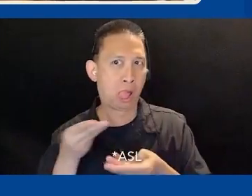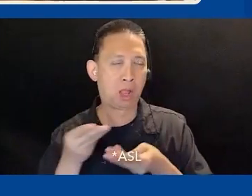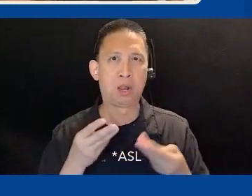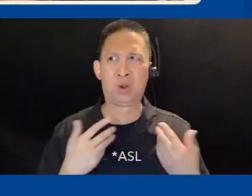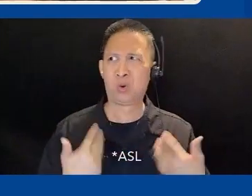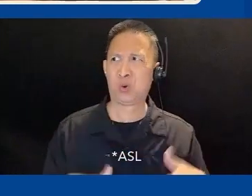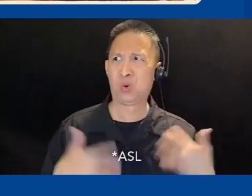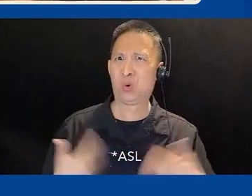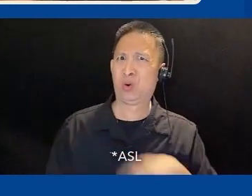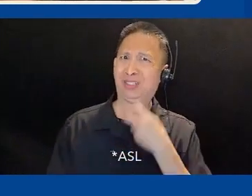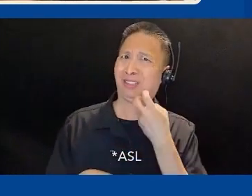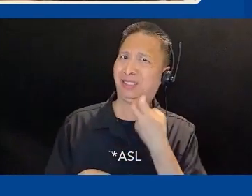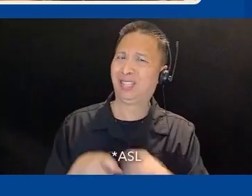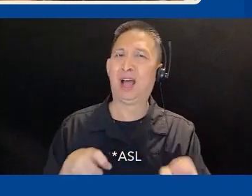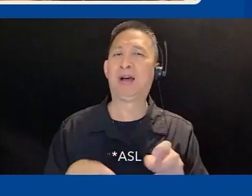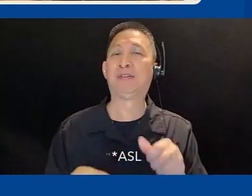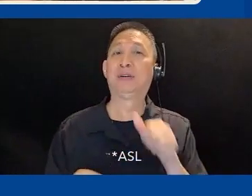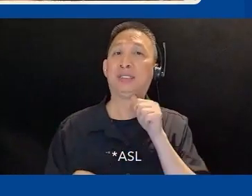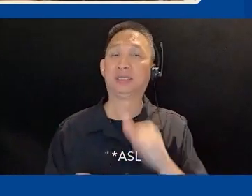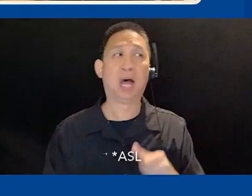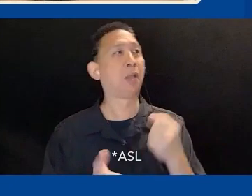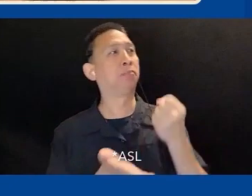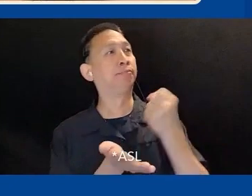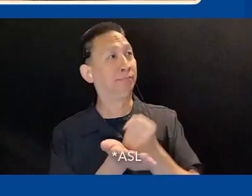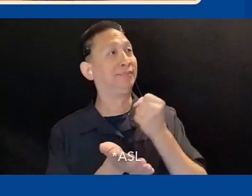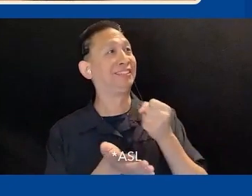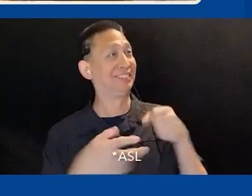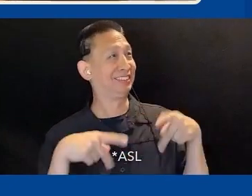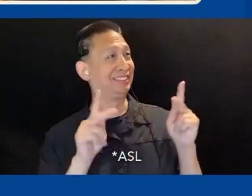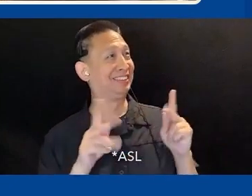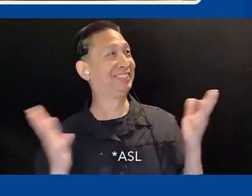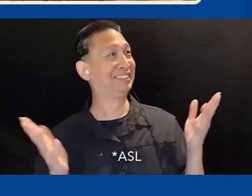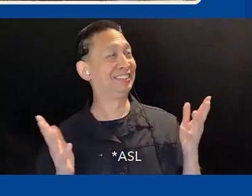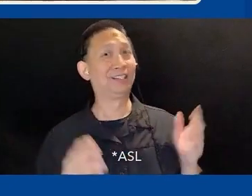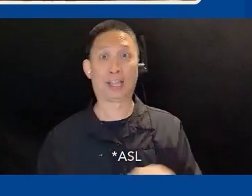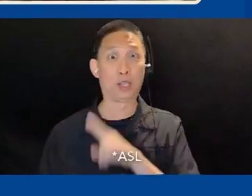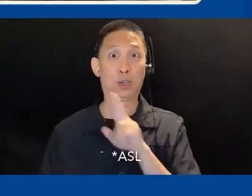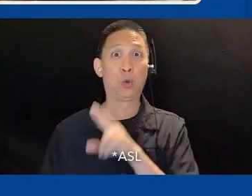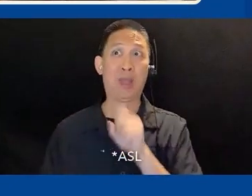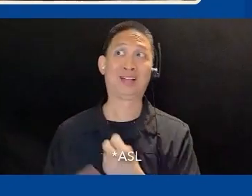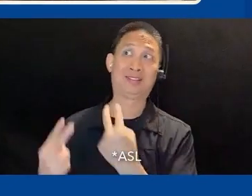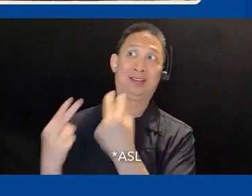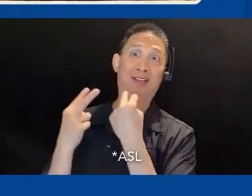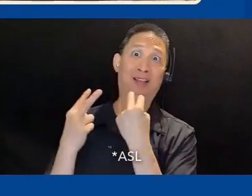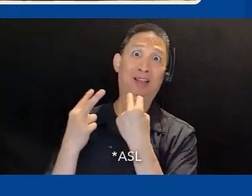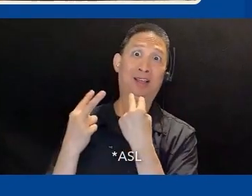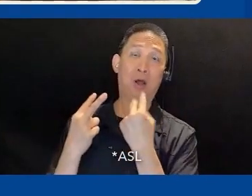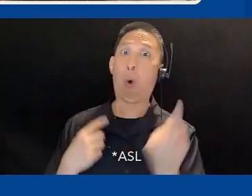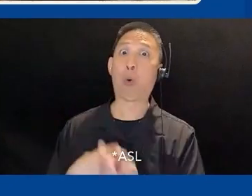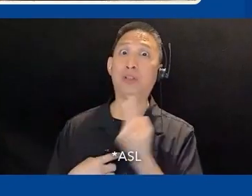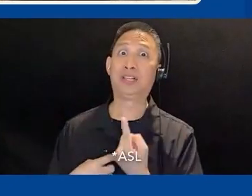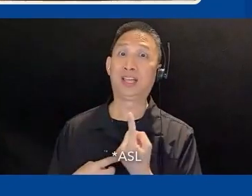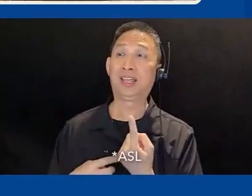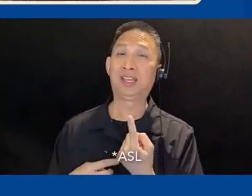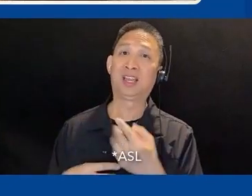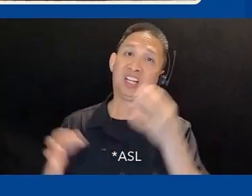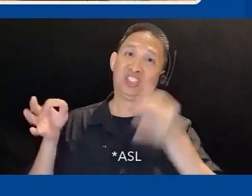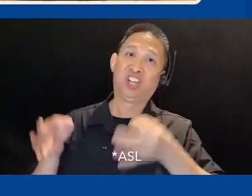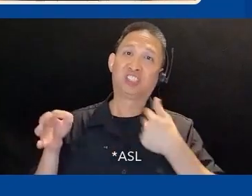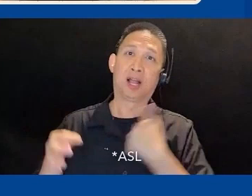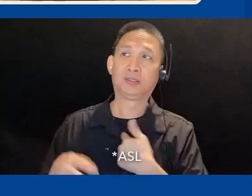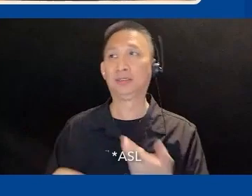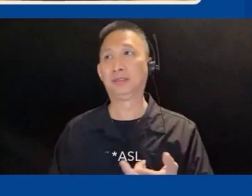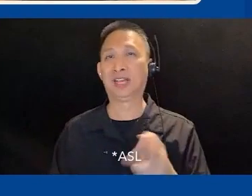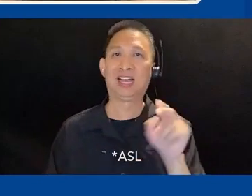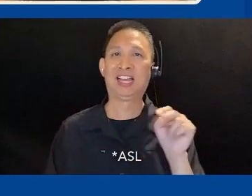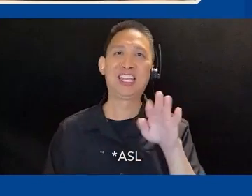it's not just dealing with surveillance from the US government, judgment from, you know, neoliberal,